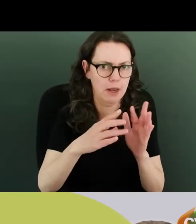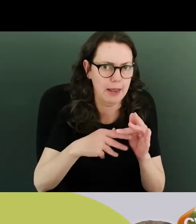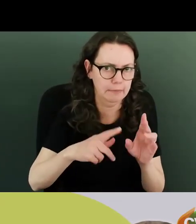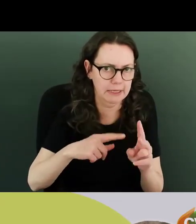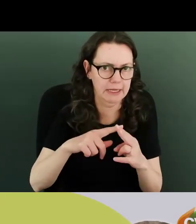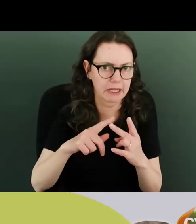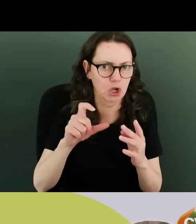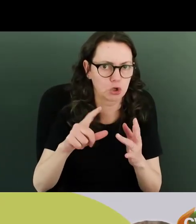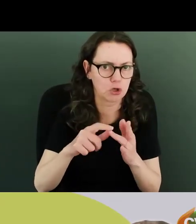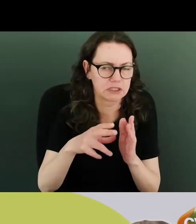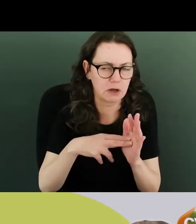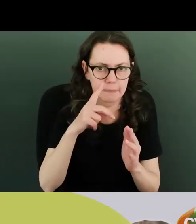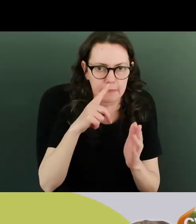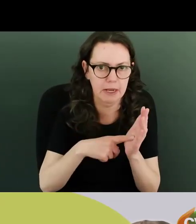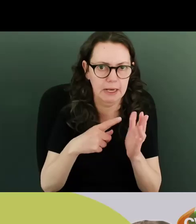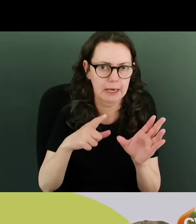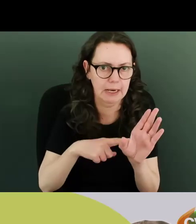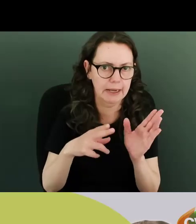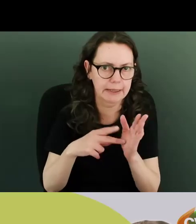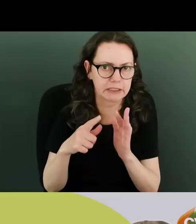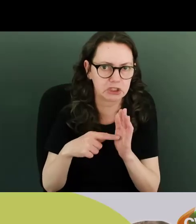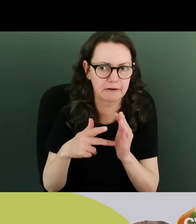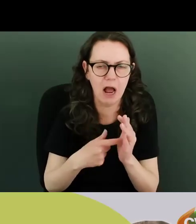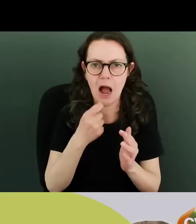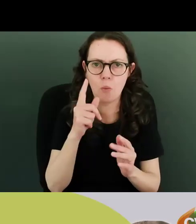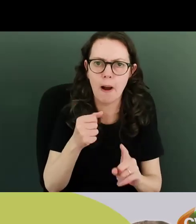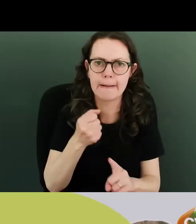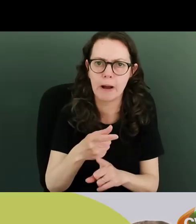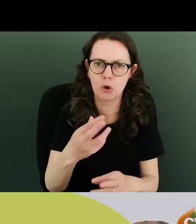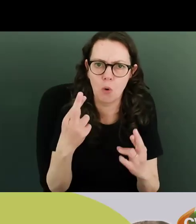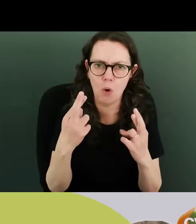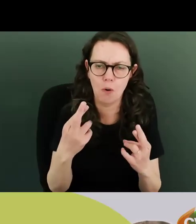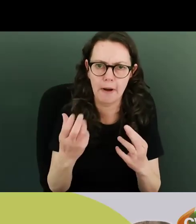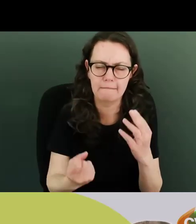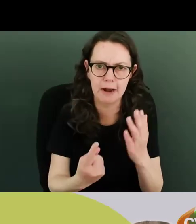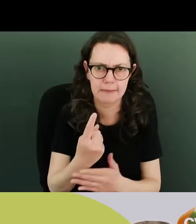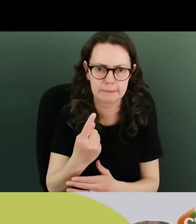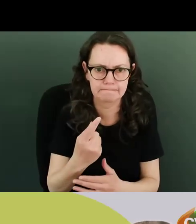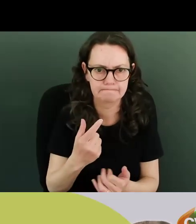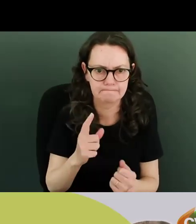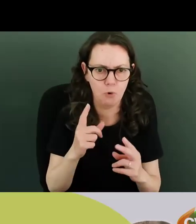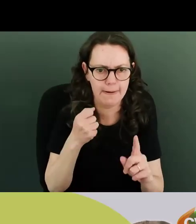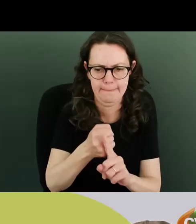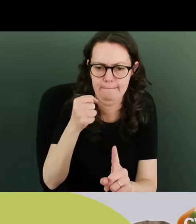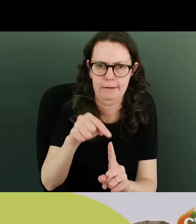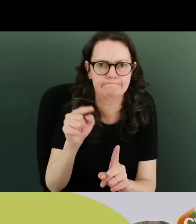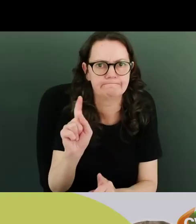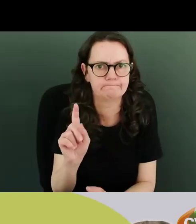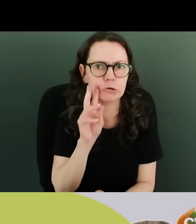also the co-designers, Layne and Jennifer, what's the impact you hope to achieve with these resources?